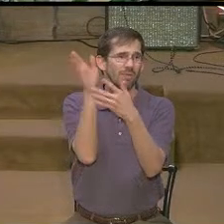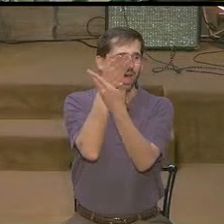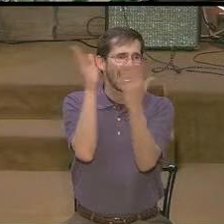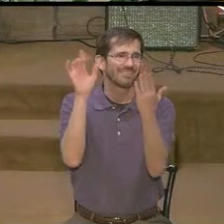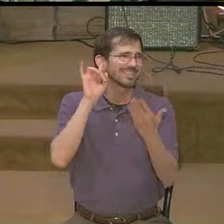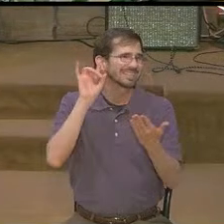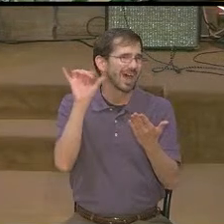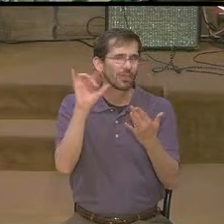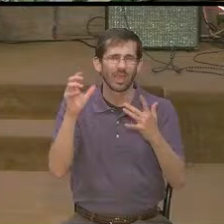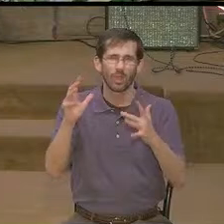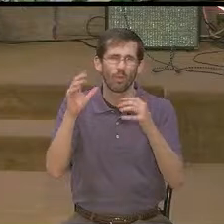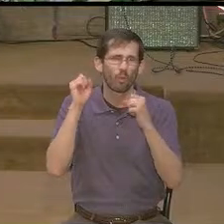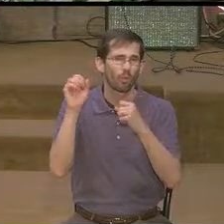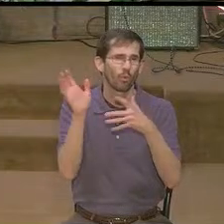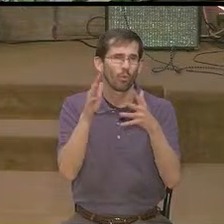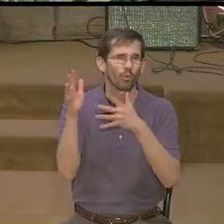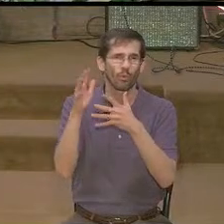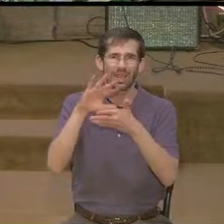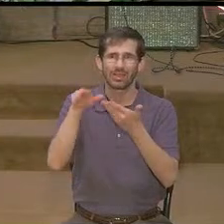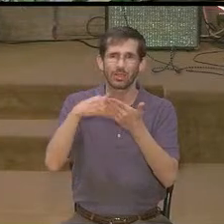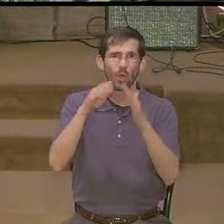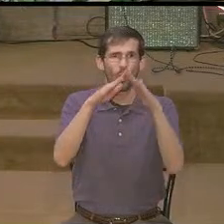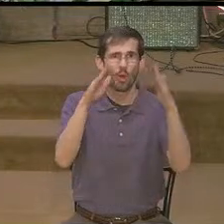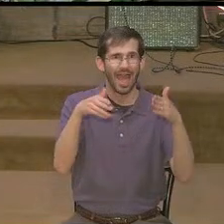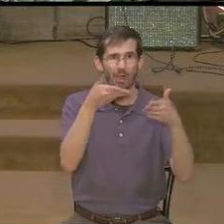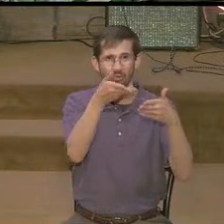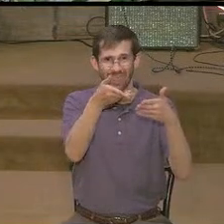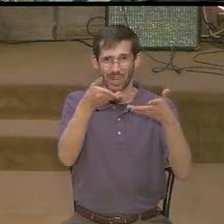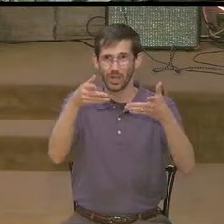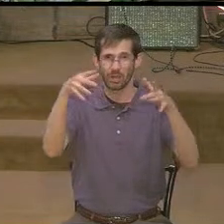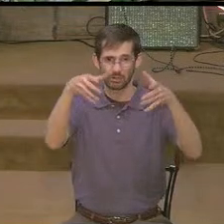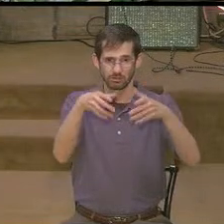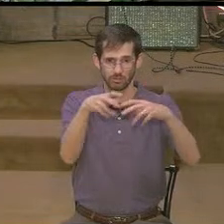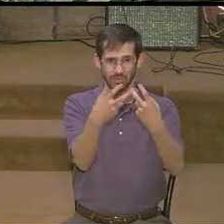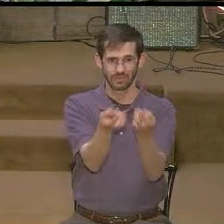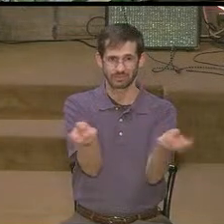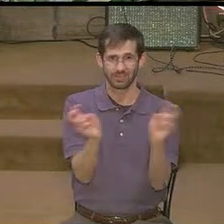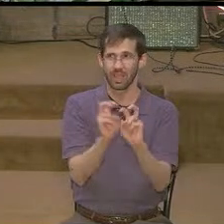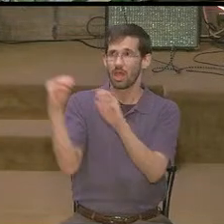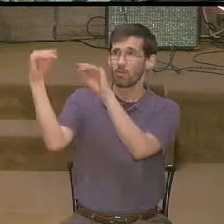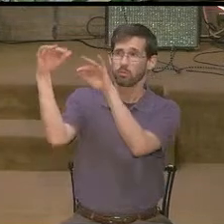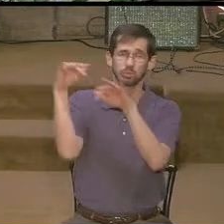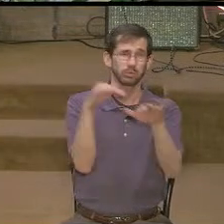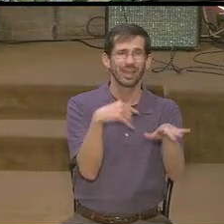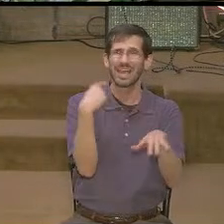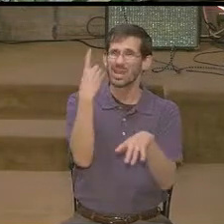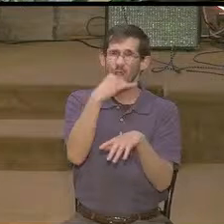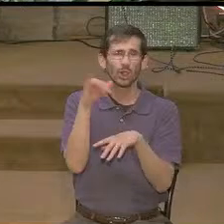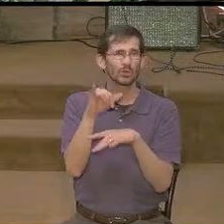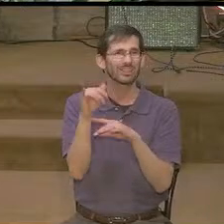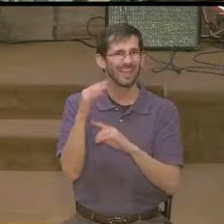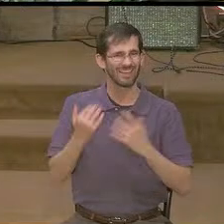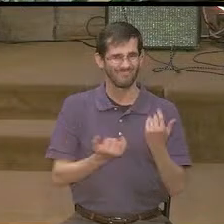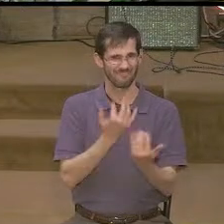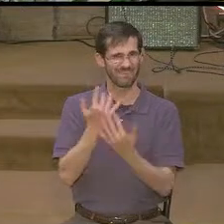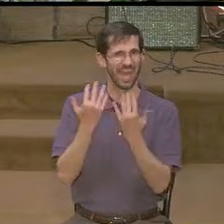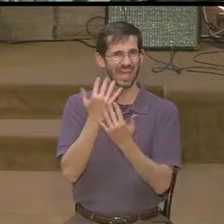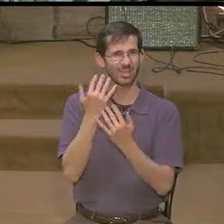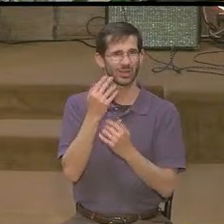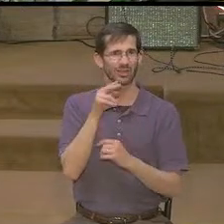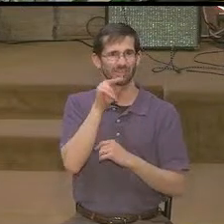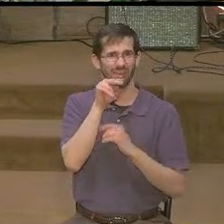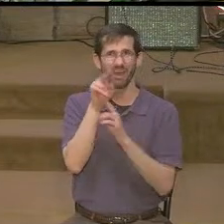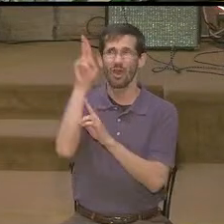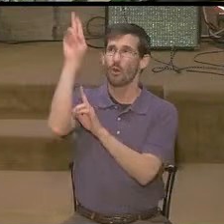filled the whole house where they were sitting. And then there appeared to them divided tongues as a fire, and one set upon them, and they were all filled with the